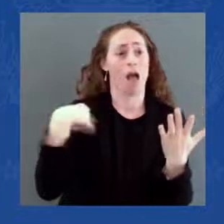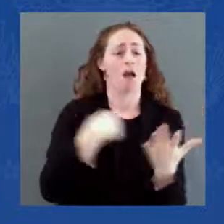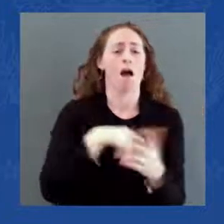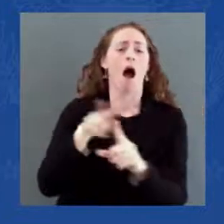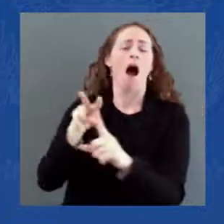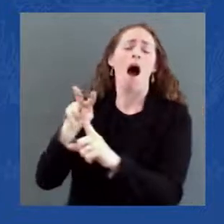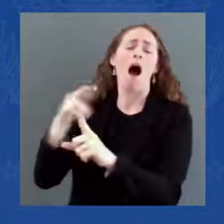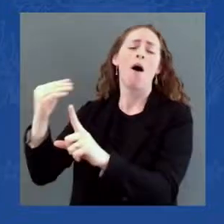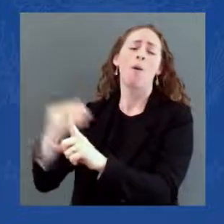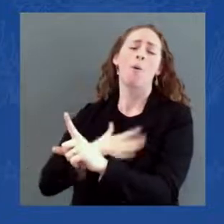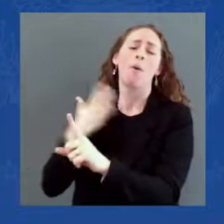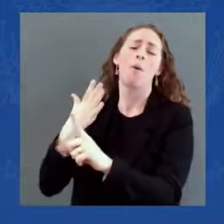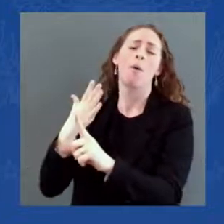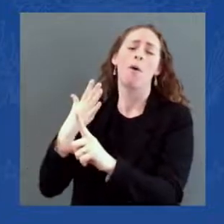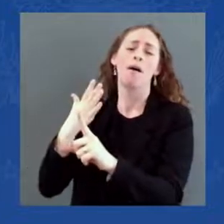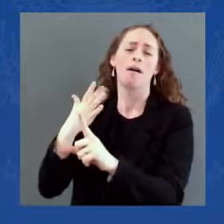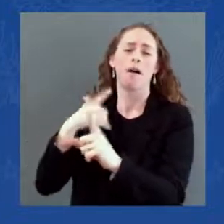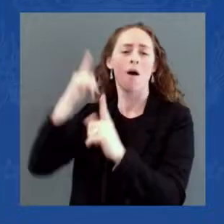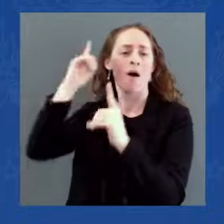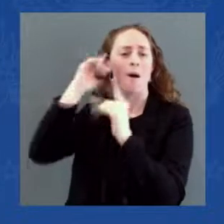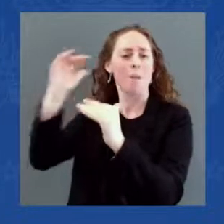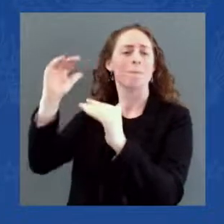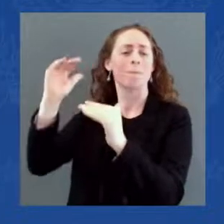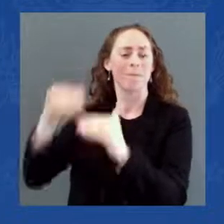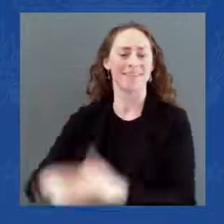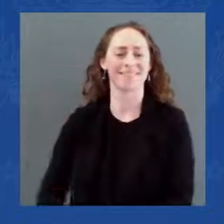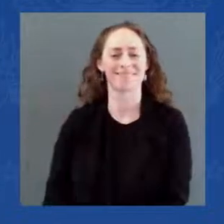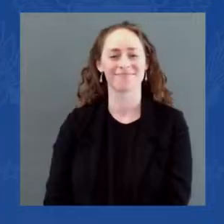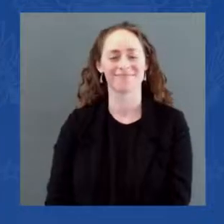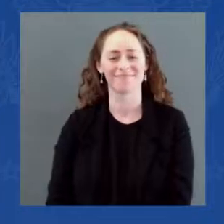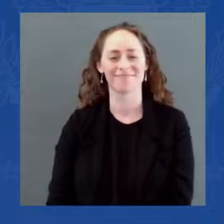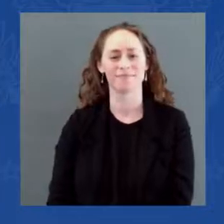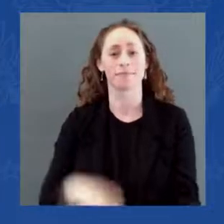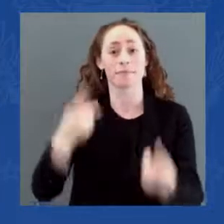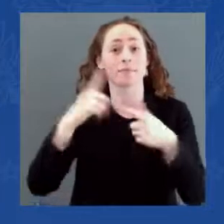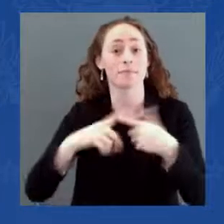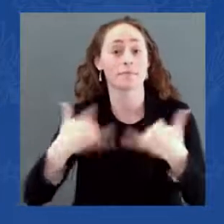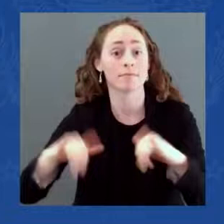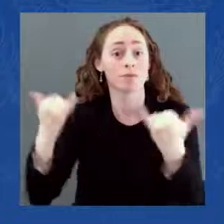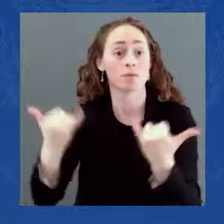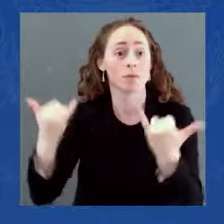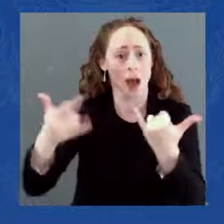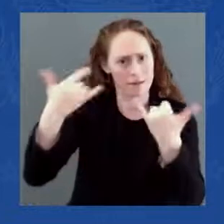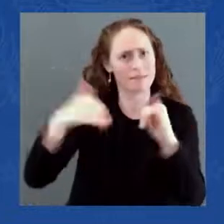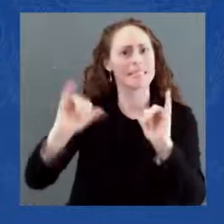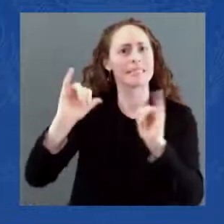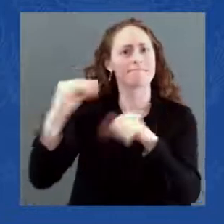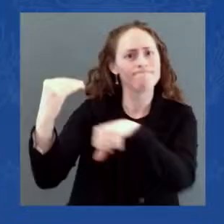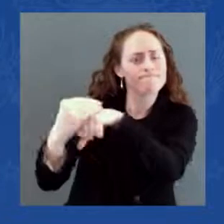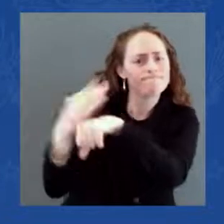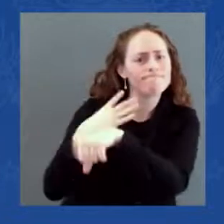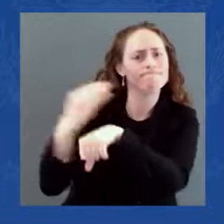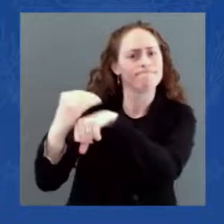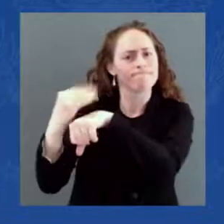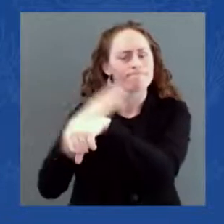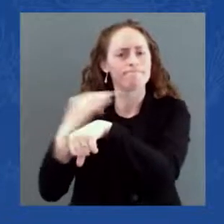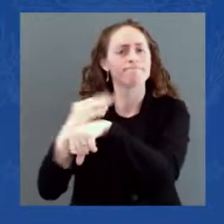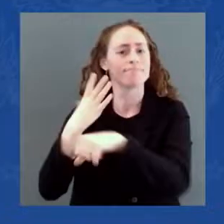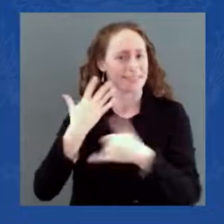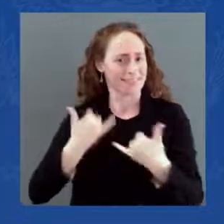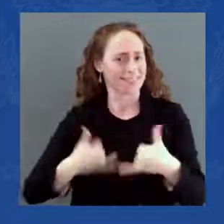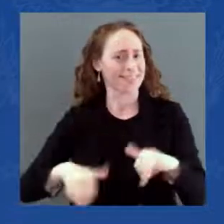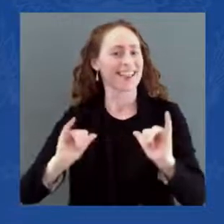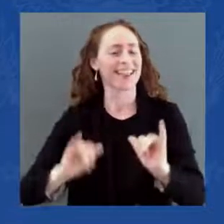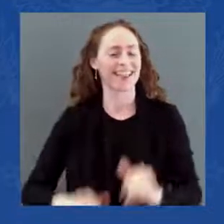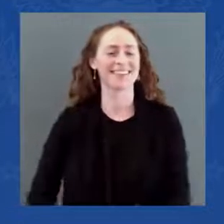occur. I've seen more of Dr. Fauci than I have my wife. We kid each other, but they look, who's